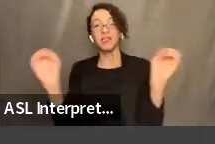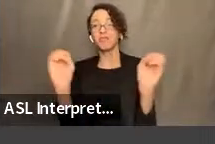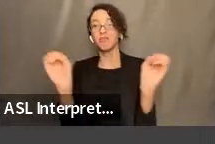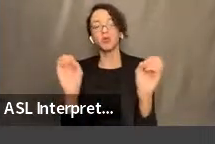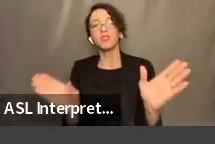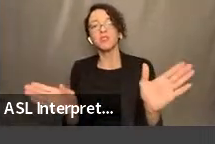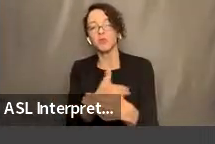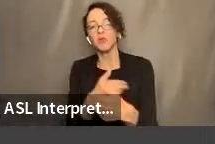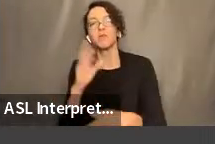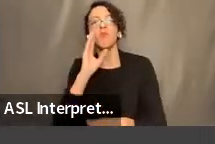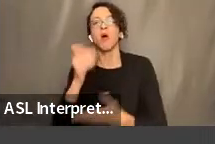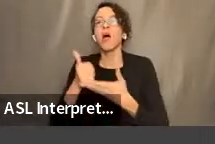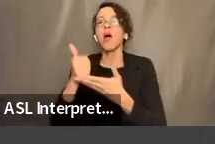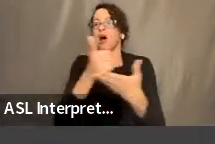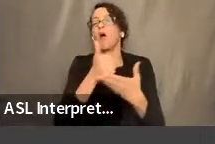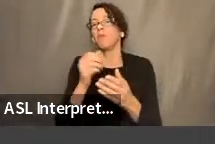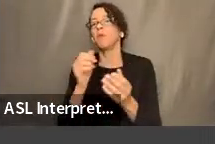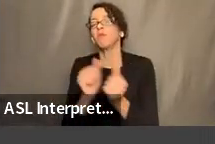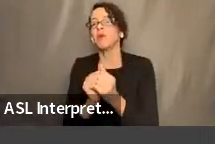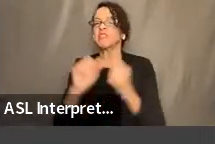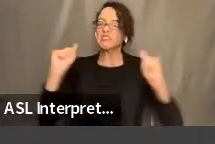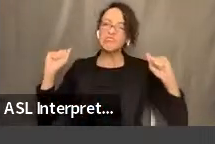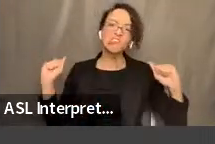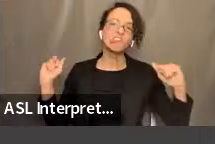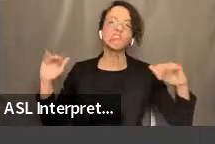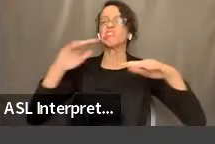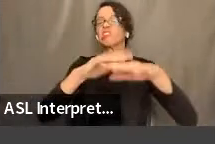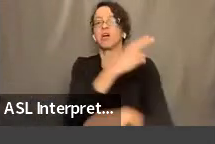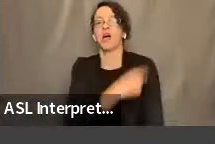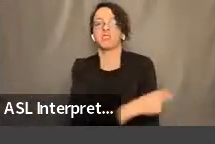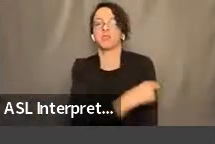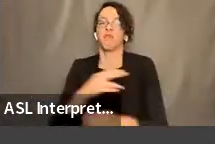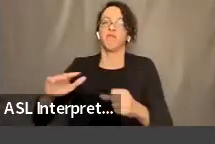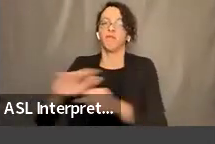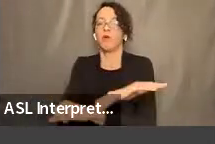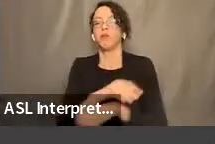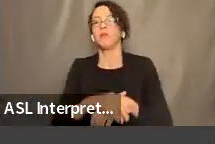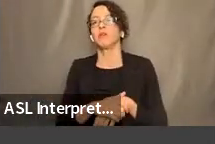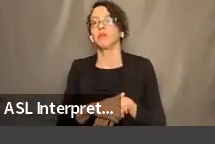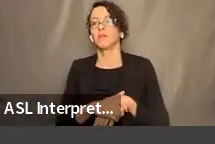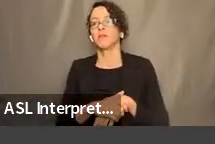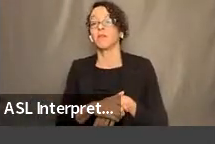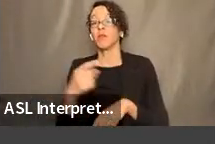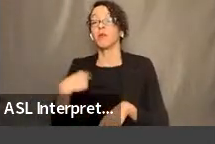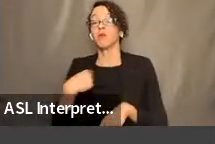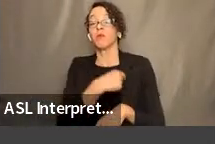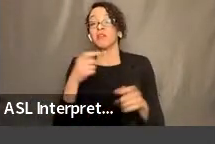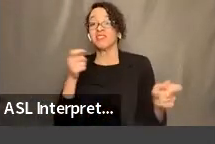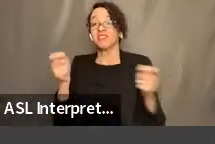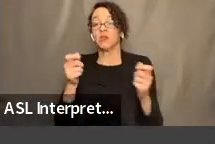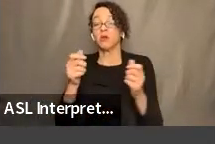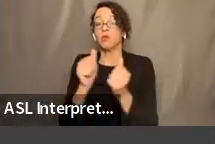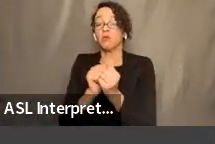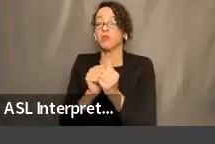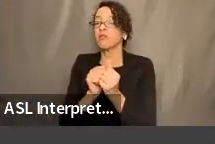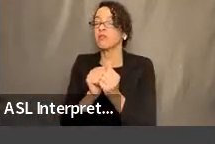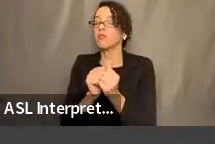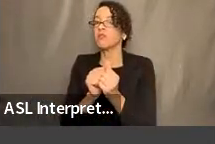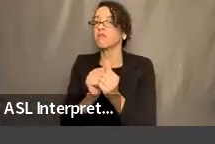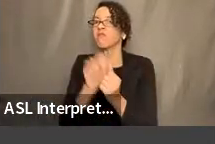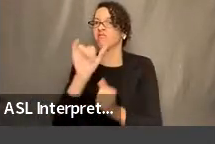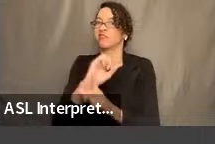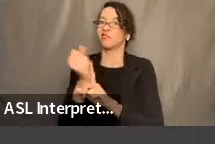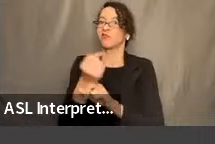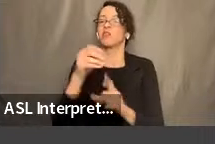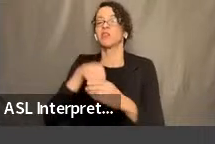Staffing is always something that we deal with in emergency medical services, because there are so many opportunities for an